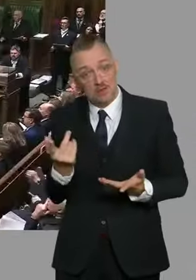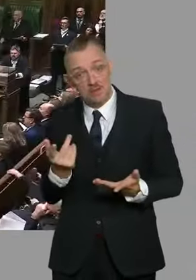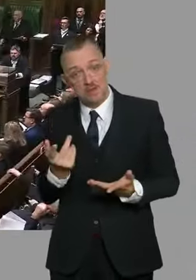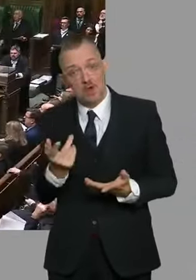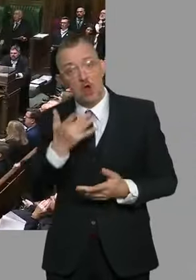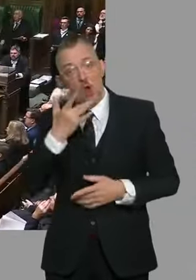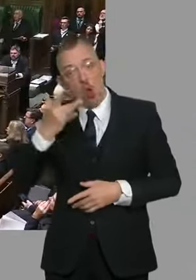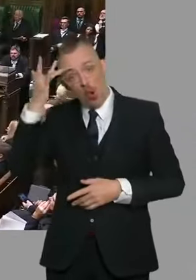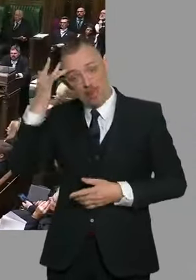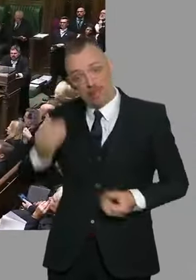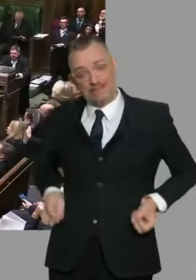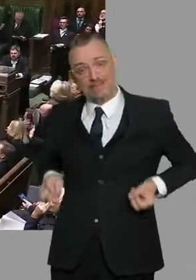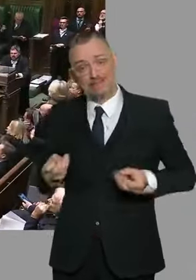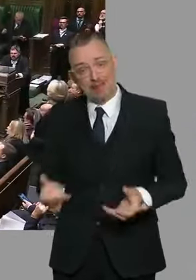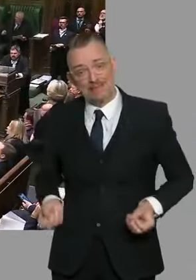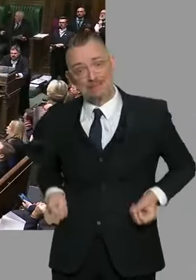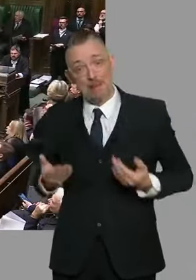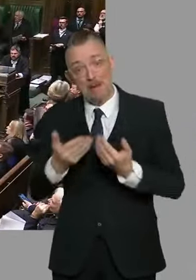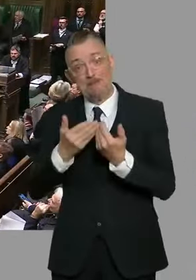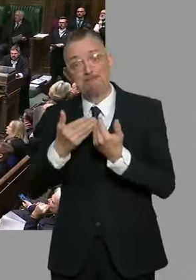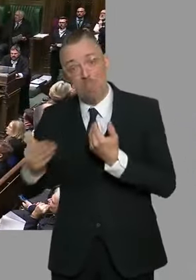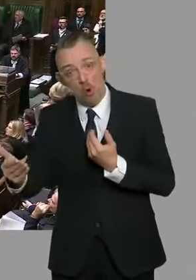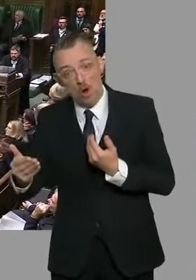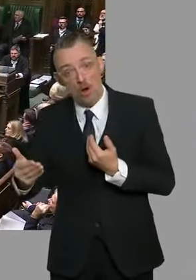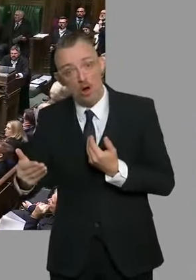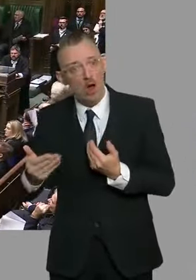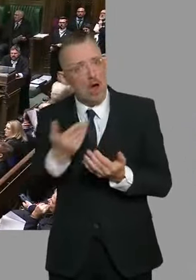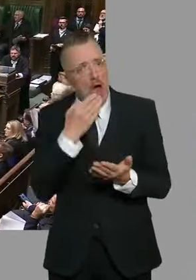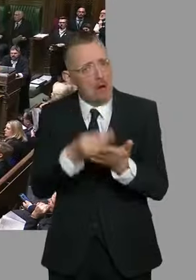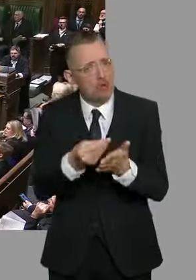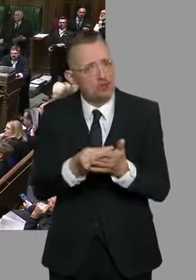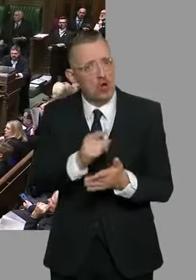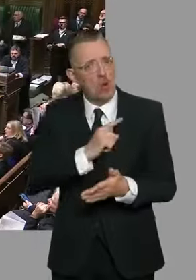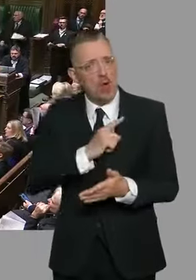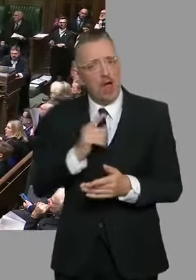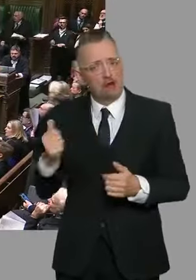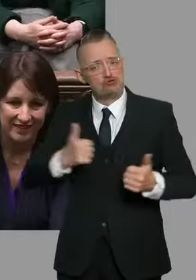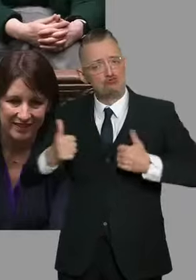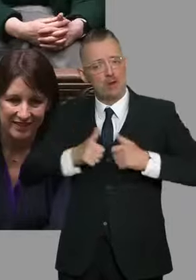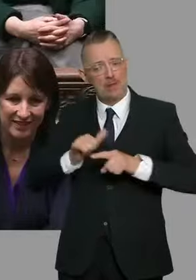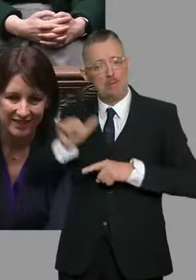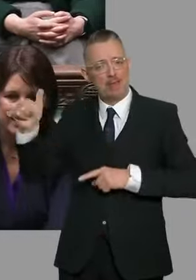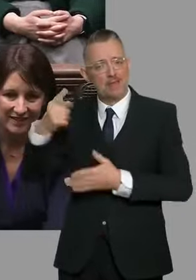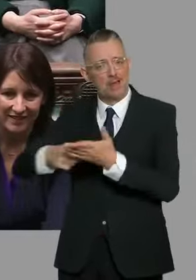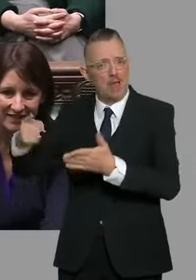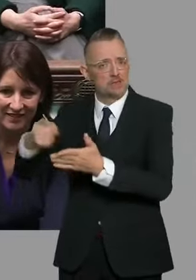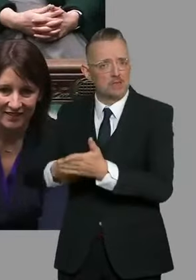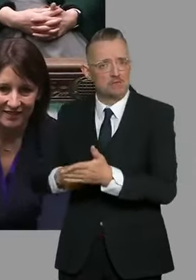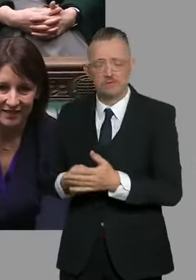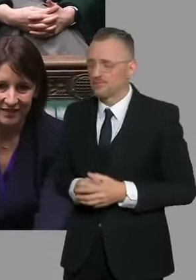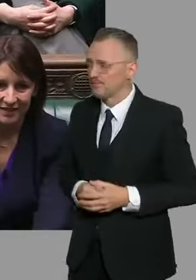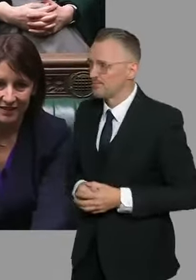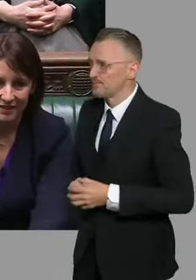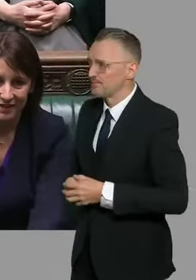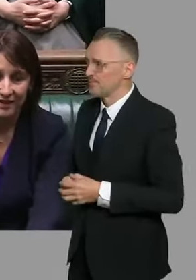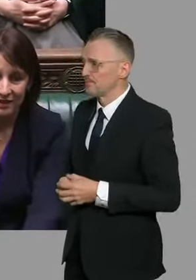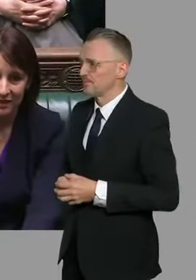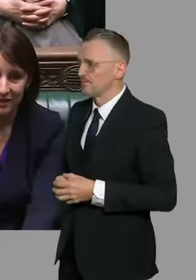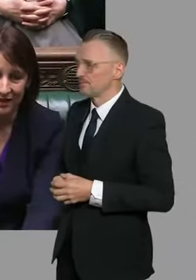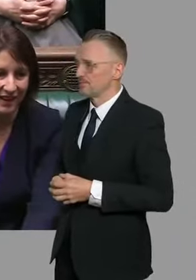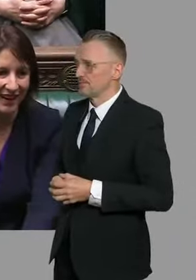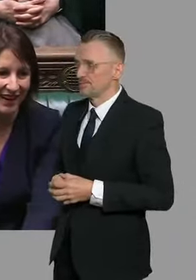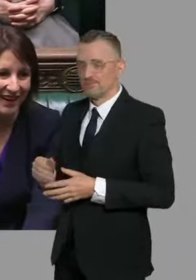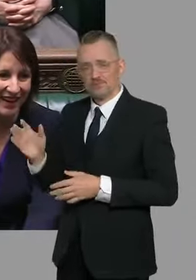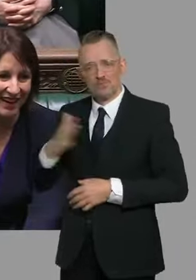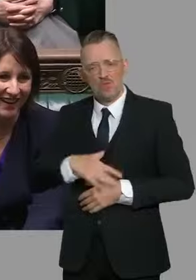deterrent? Prime Minister. Mr. Speaker, I'd invite her to tell us what went wrong under the last government, but it'd take us all